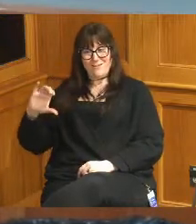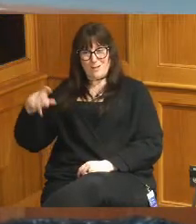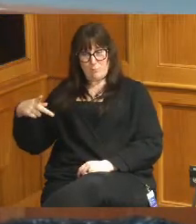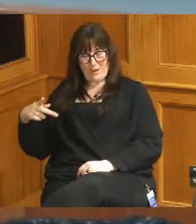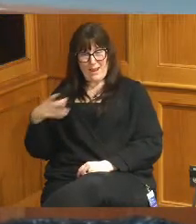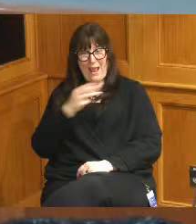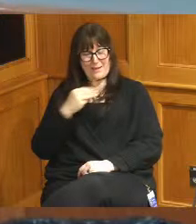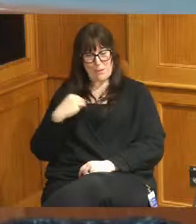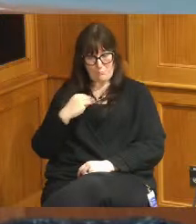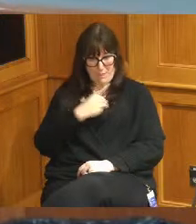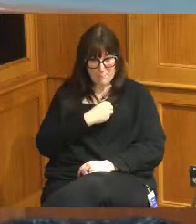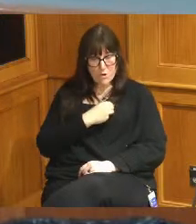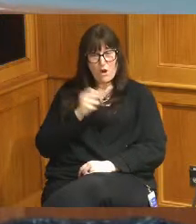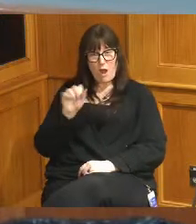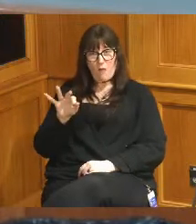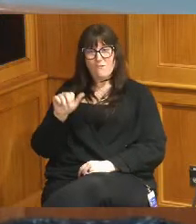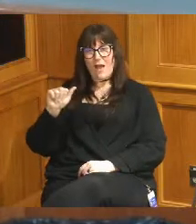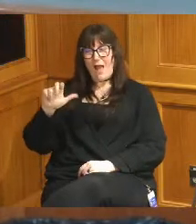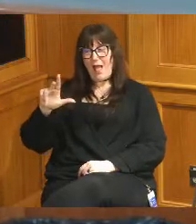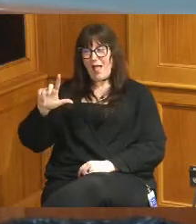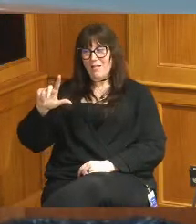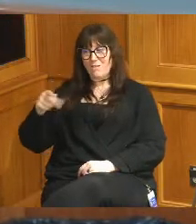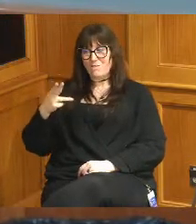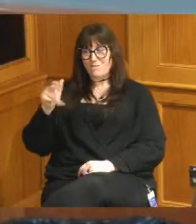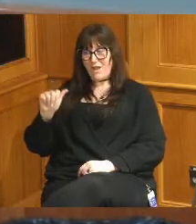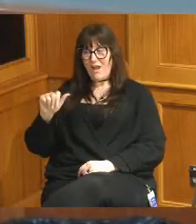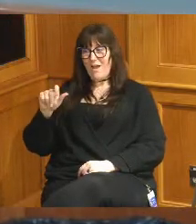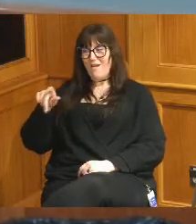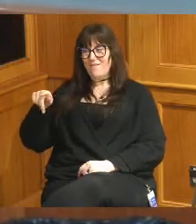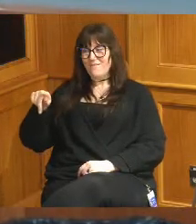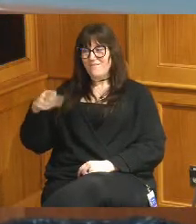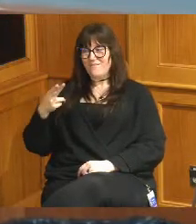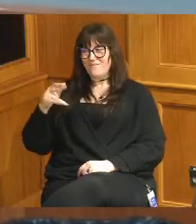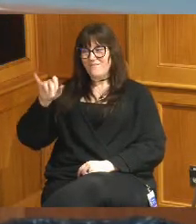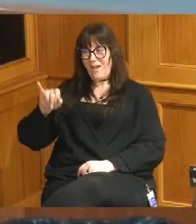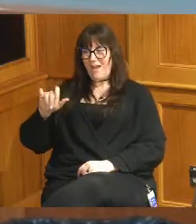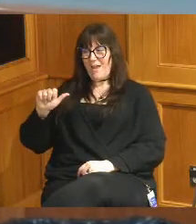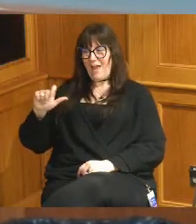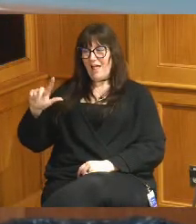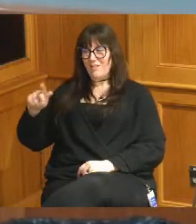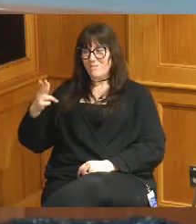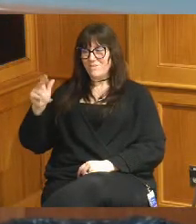heard him earlier, of Alpha Phi Alpha Fraternity Incorporated,